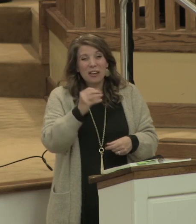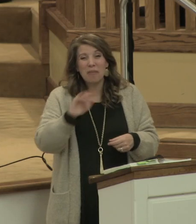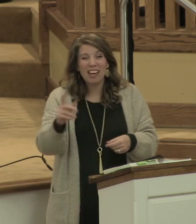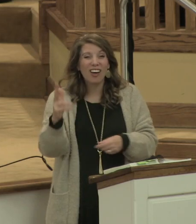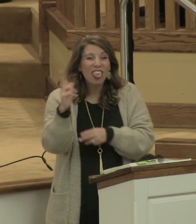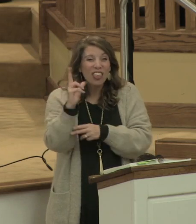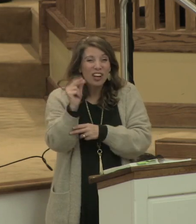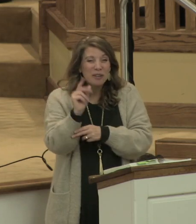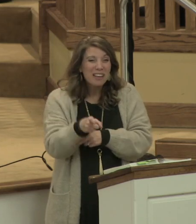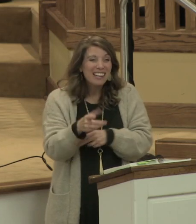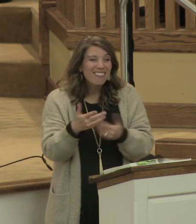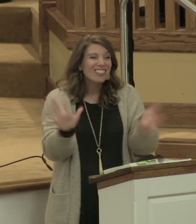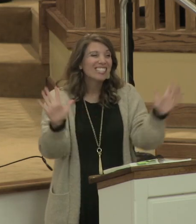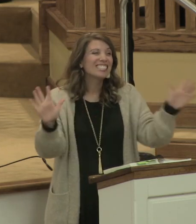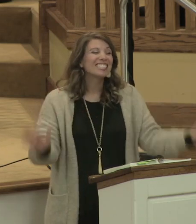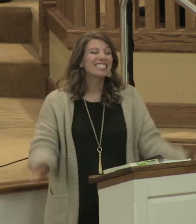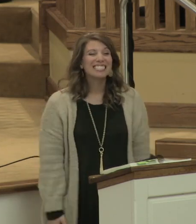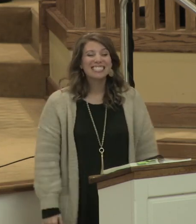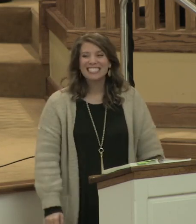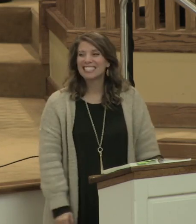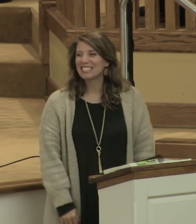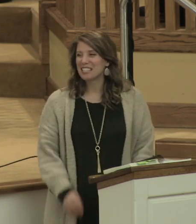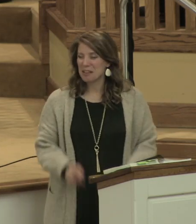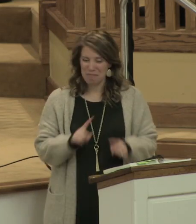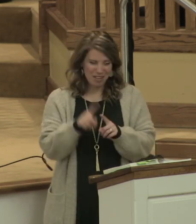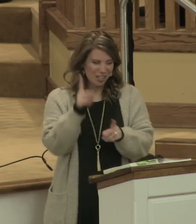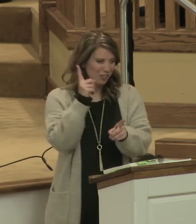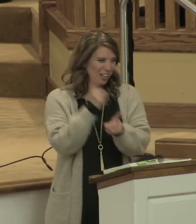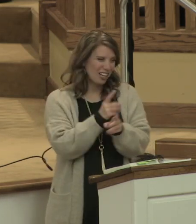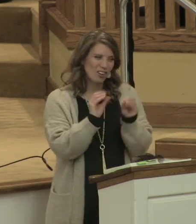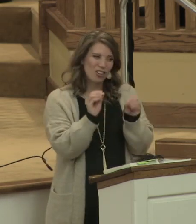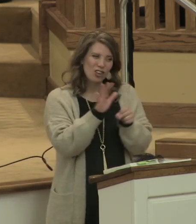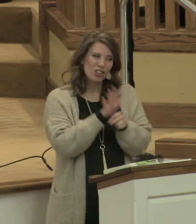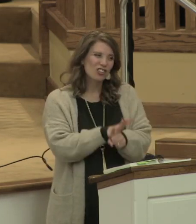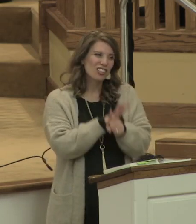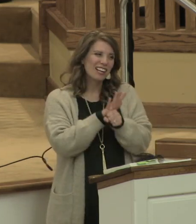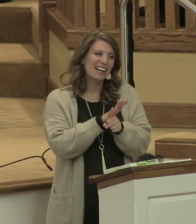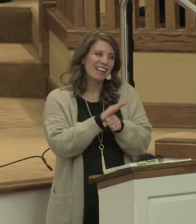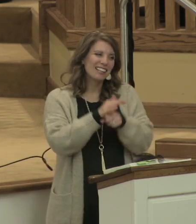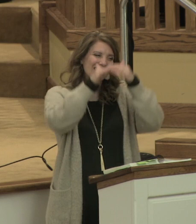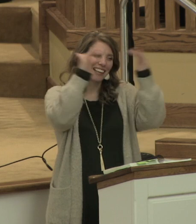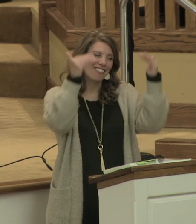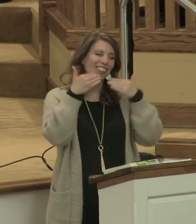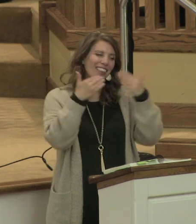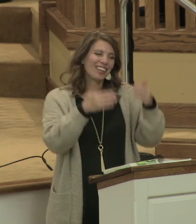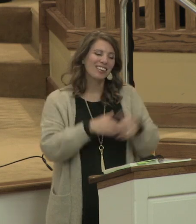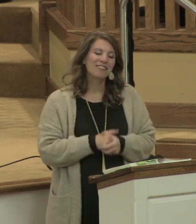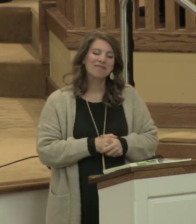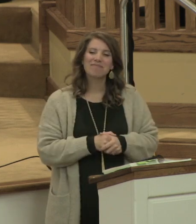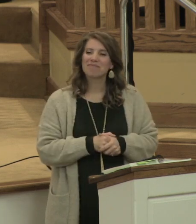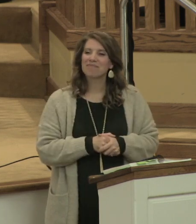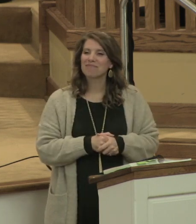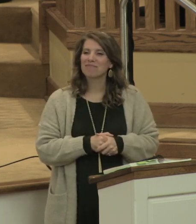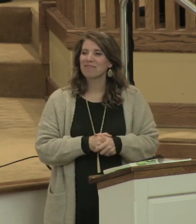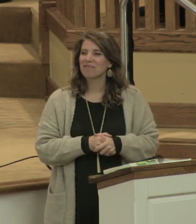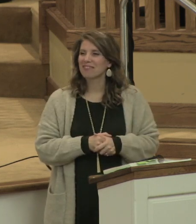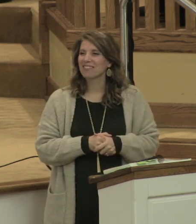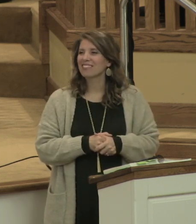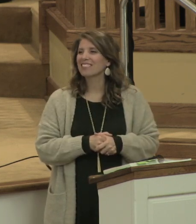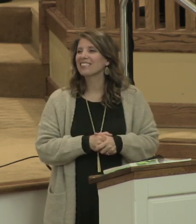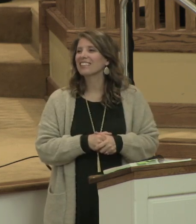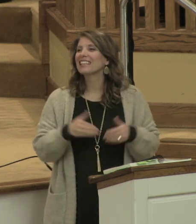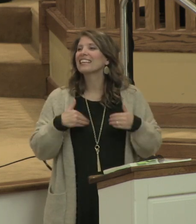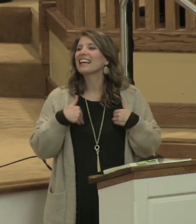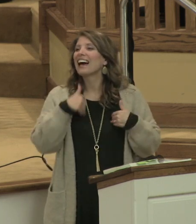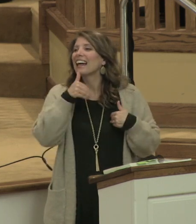over. Yeah. And but you're right. No stress in heaven. That'll be great. Thank you, Ms. Miller. Yeah, I see a lot of hands back there. Young